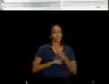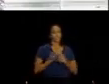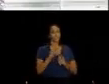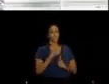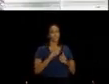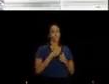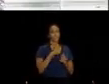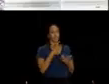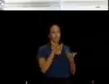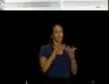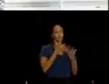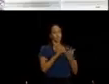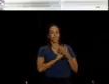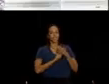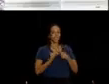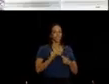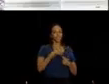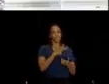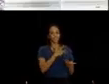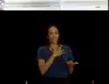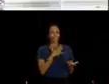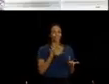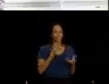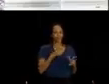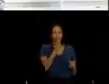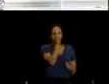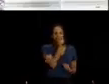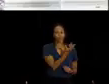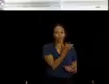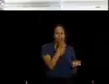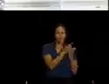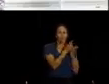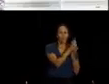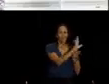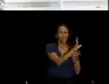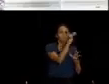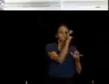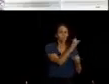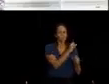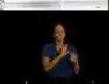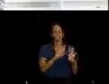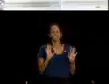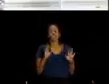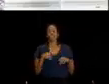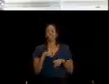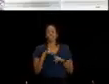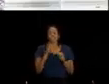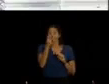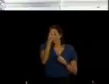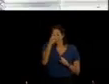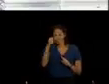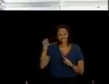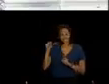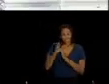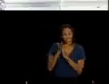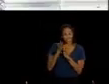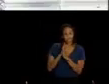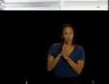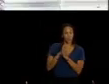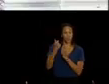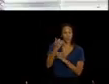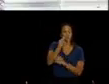chaos ensues. Now, as a person who has written 3 books, I have to say this one is